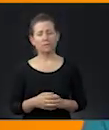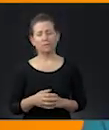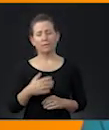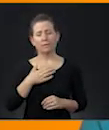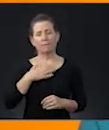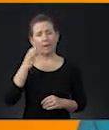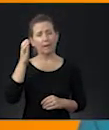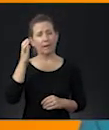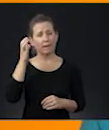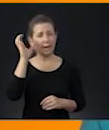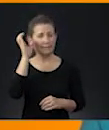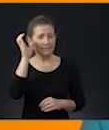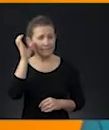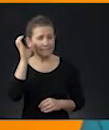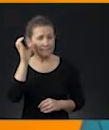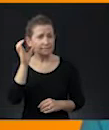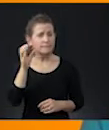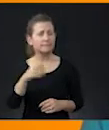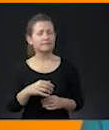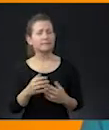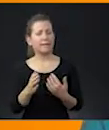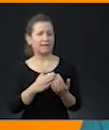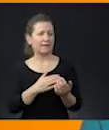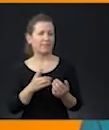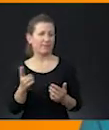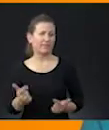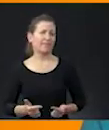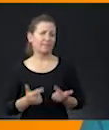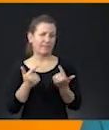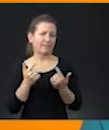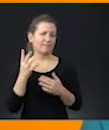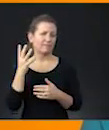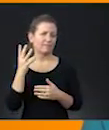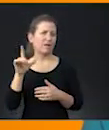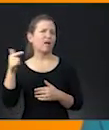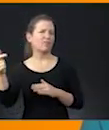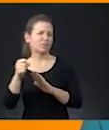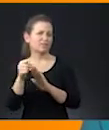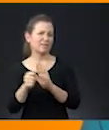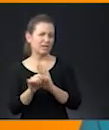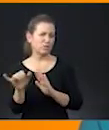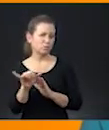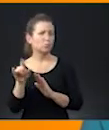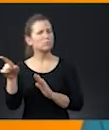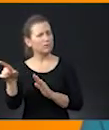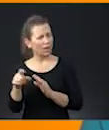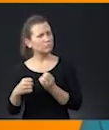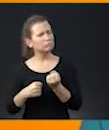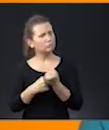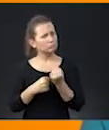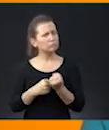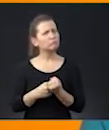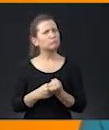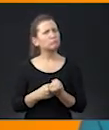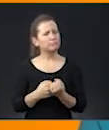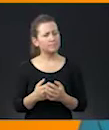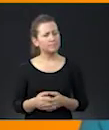My cousins, although they live out the state, they've been very supportive.